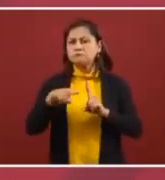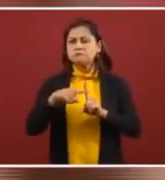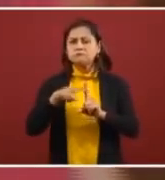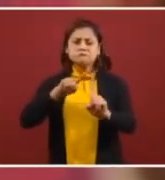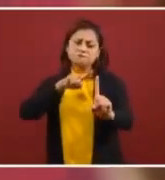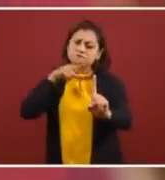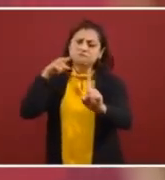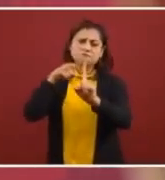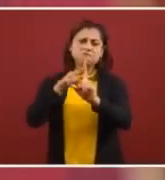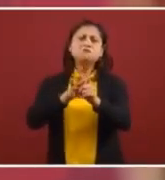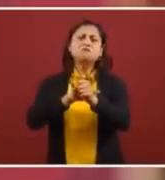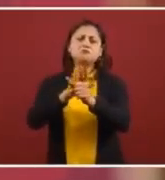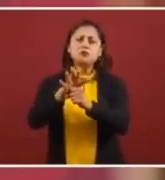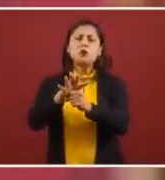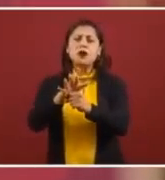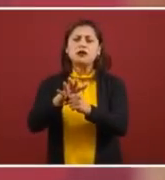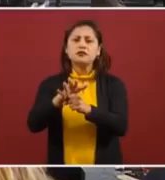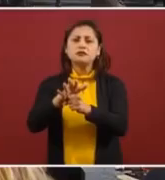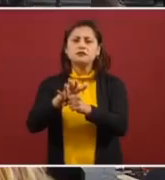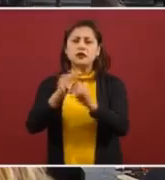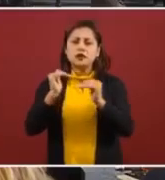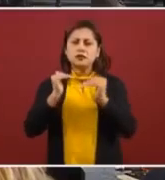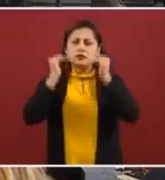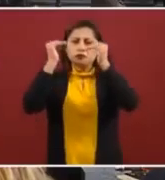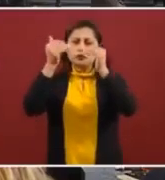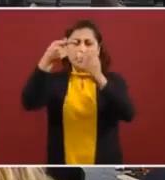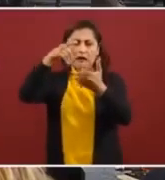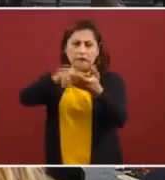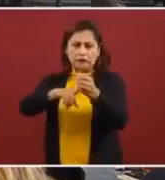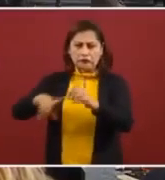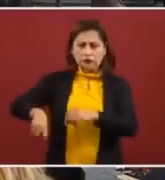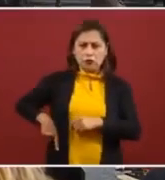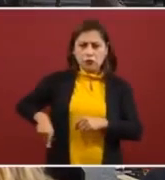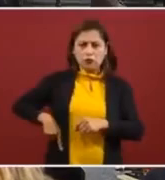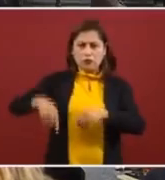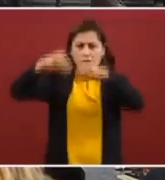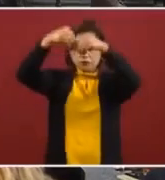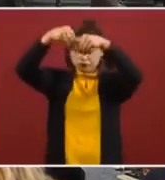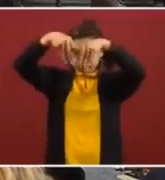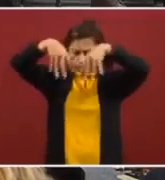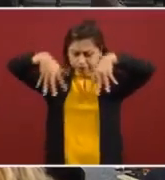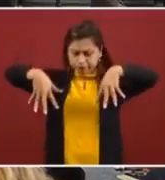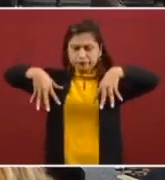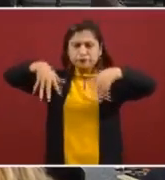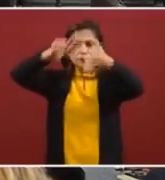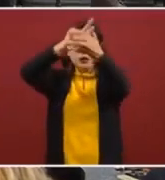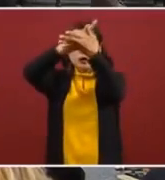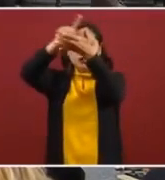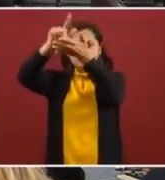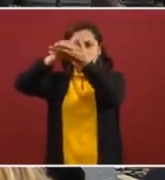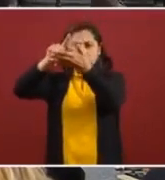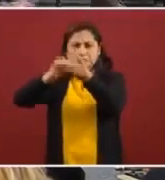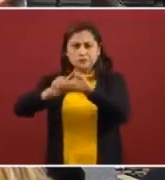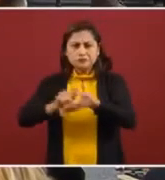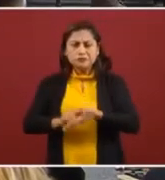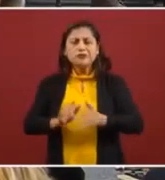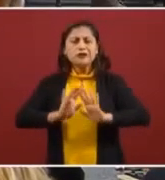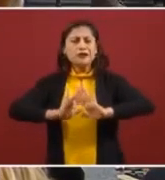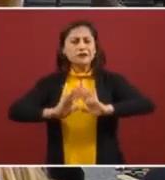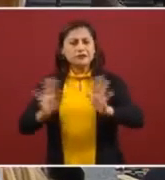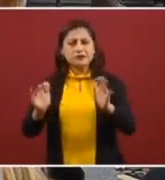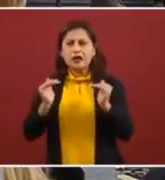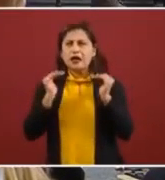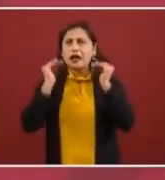to sweep corruption away. And we've already initiated that. And at the top, there is no